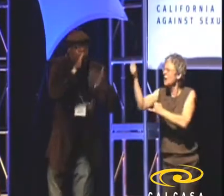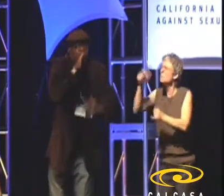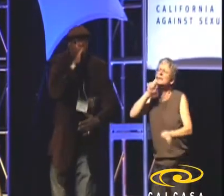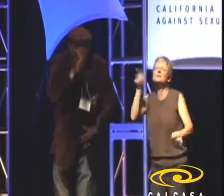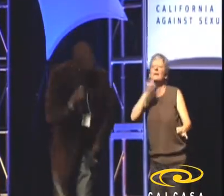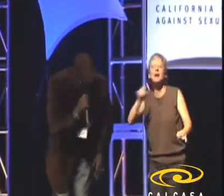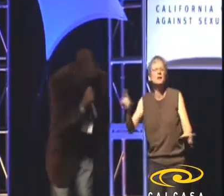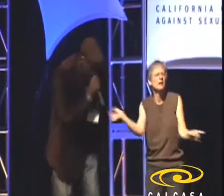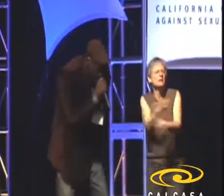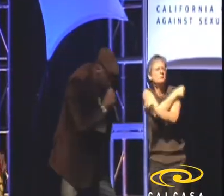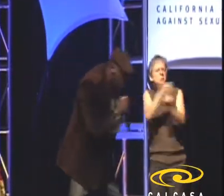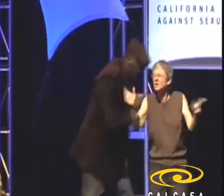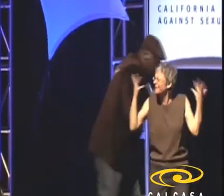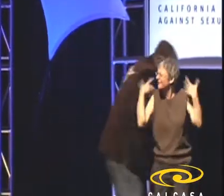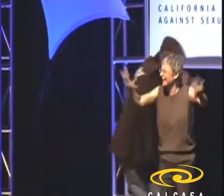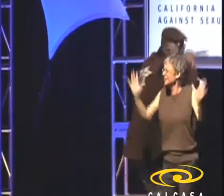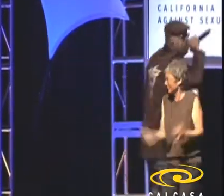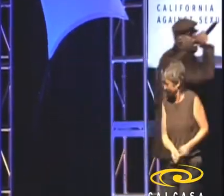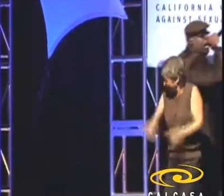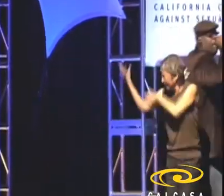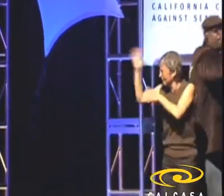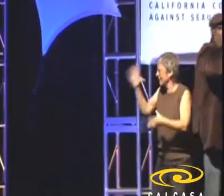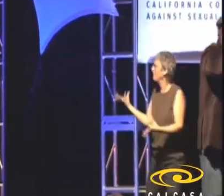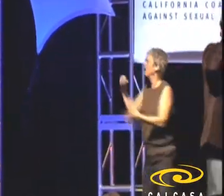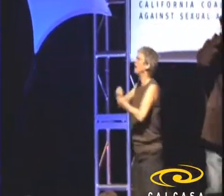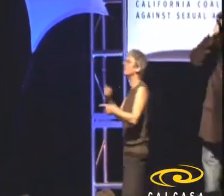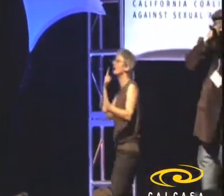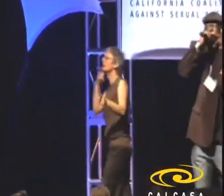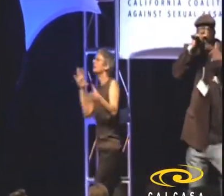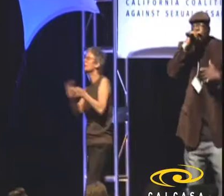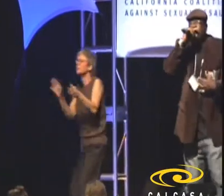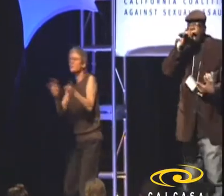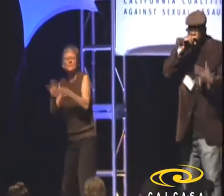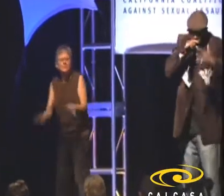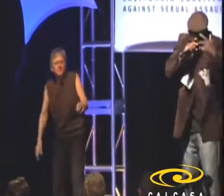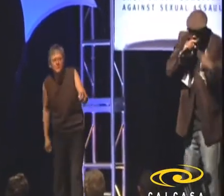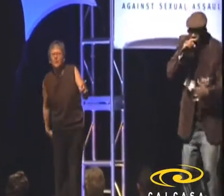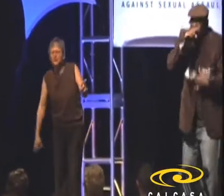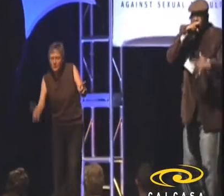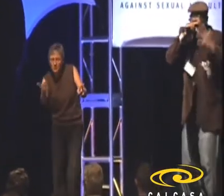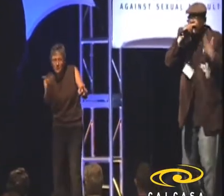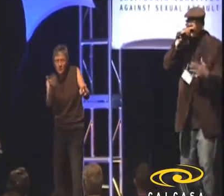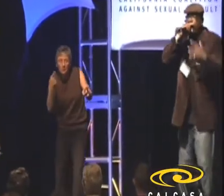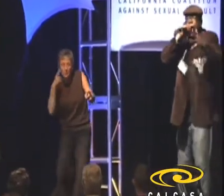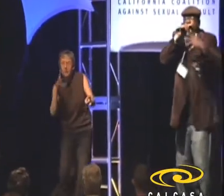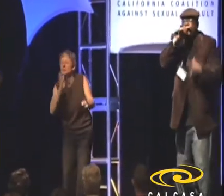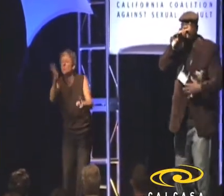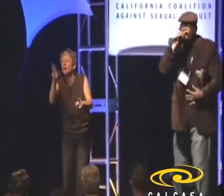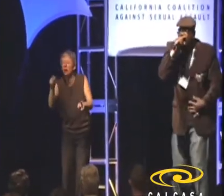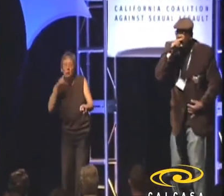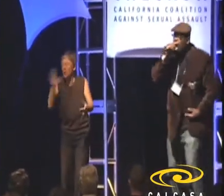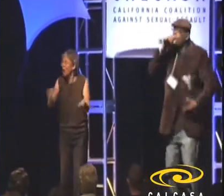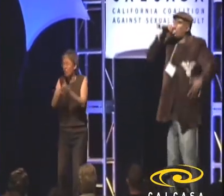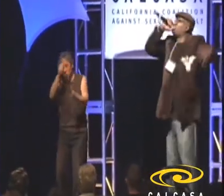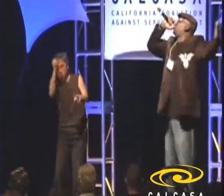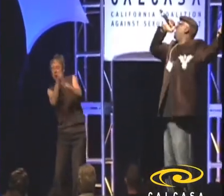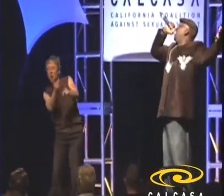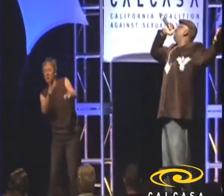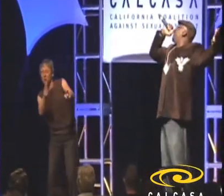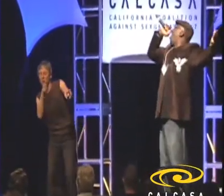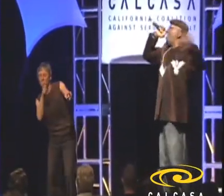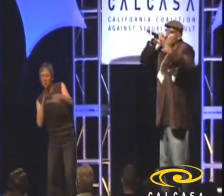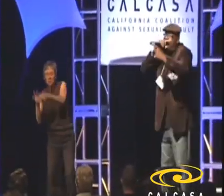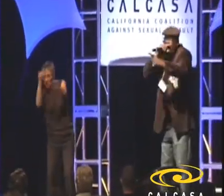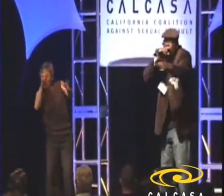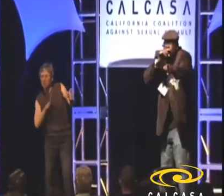wanna hear you Come on, let's get involved This is a call to men to stand up, speak out All my brothers shout, let's